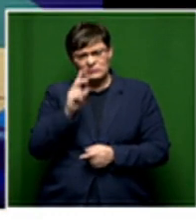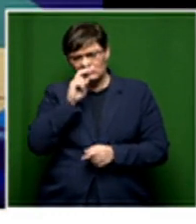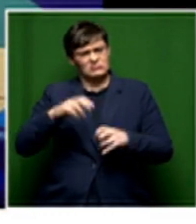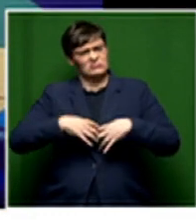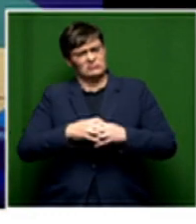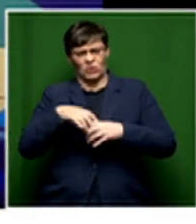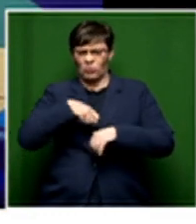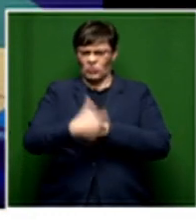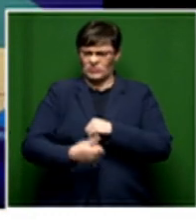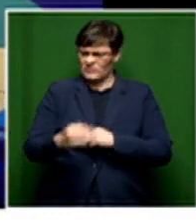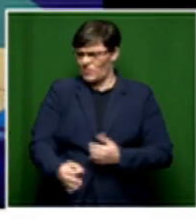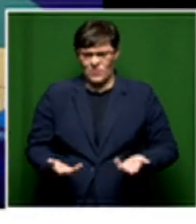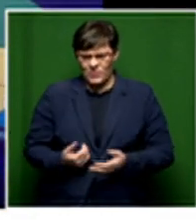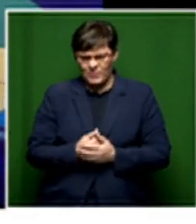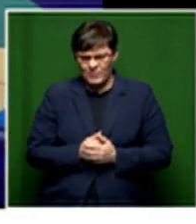conference?